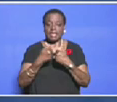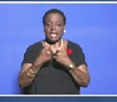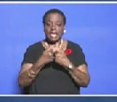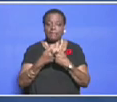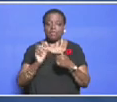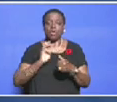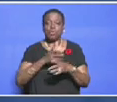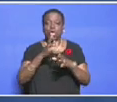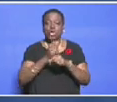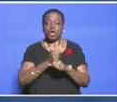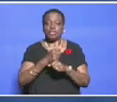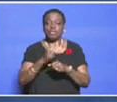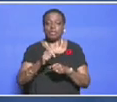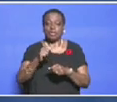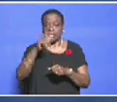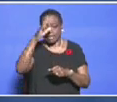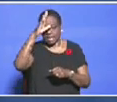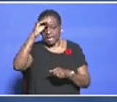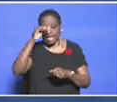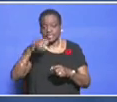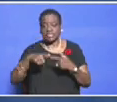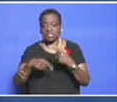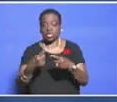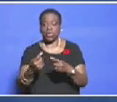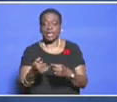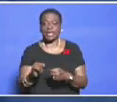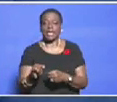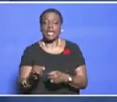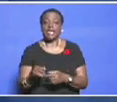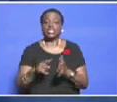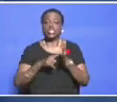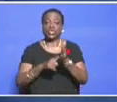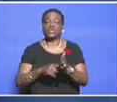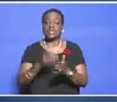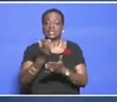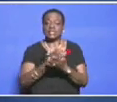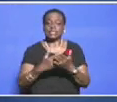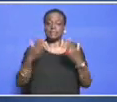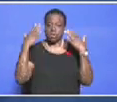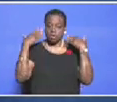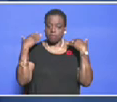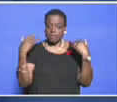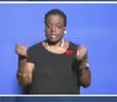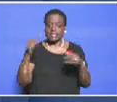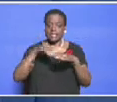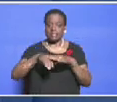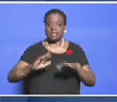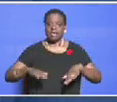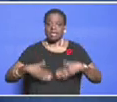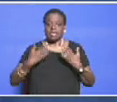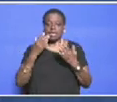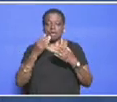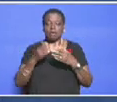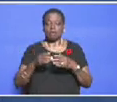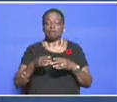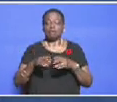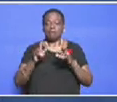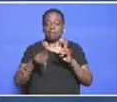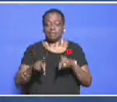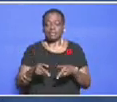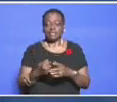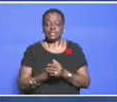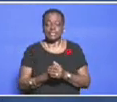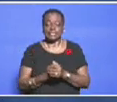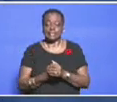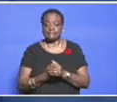guys going, and got some confidence in the younger fellas, especially Trayvon Nichols. Like what we saw tonight on defense from